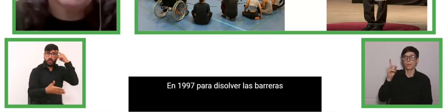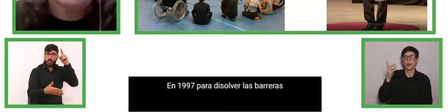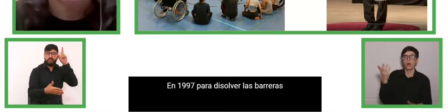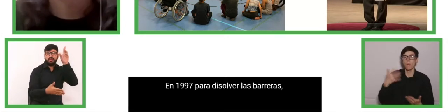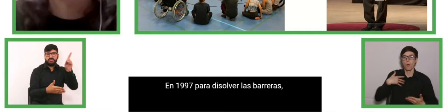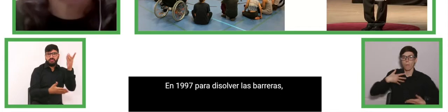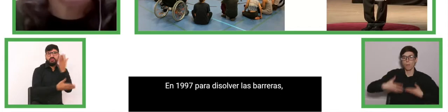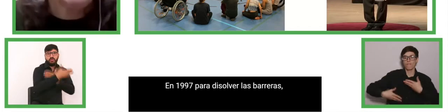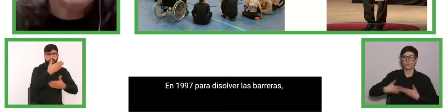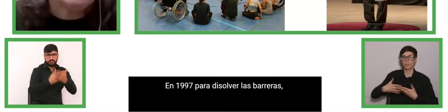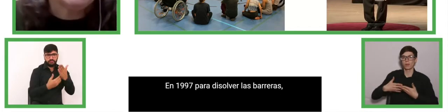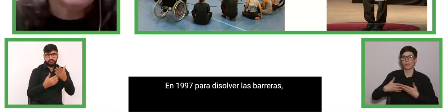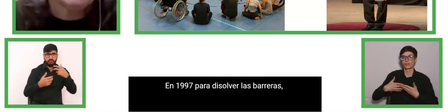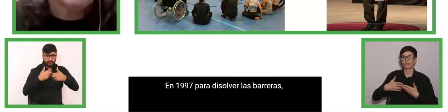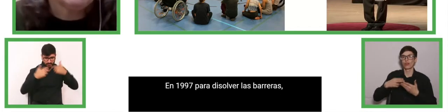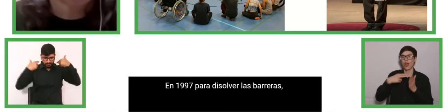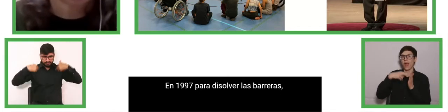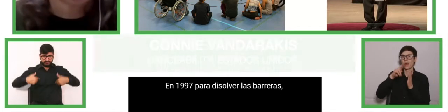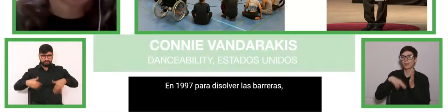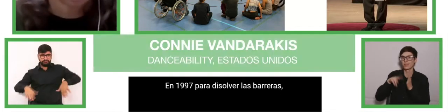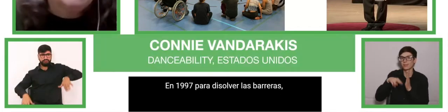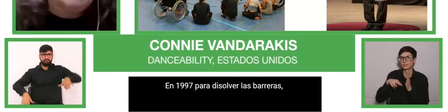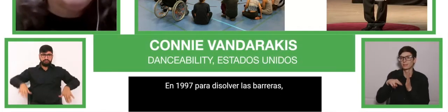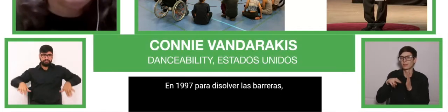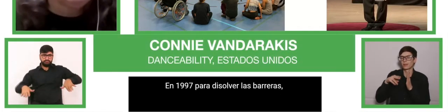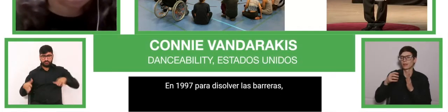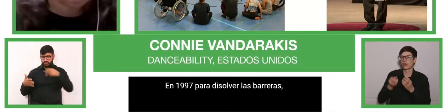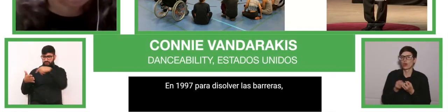us. Next slide, please.